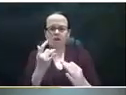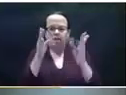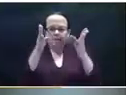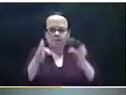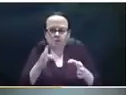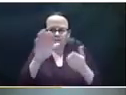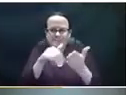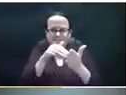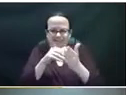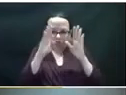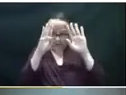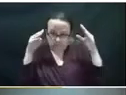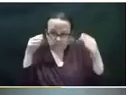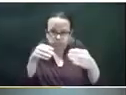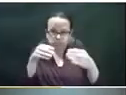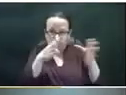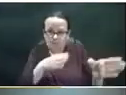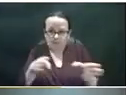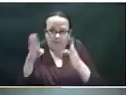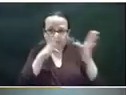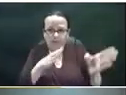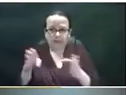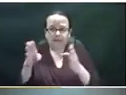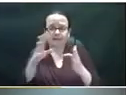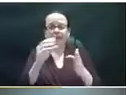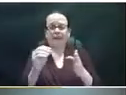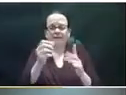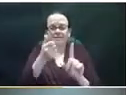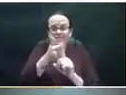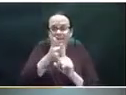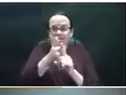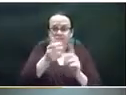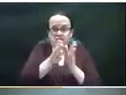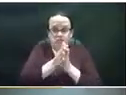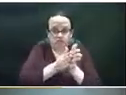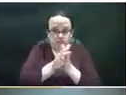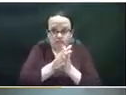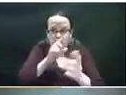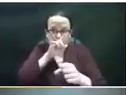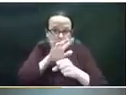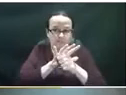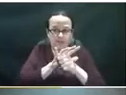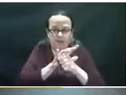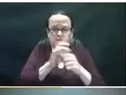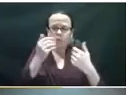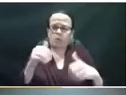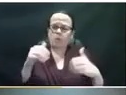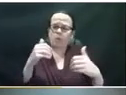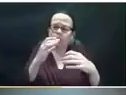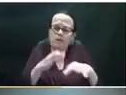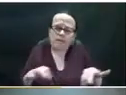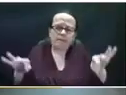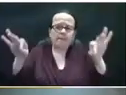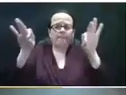person-centered planning and self-determination are so very